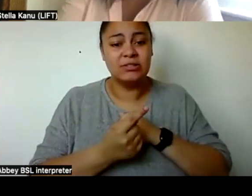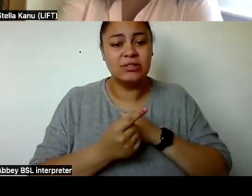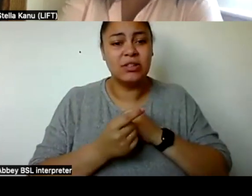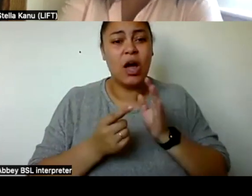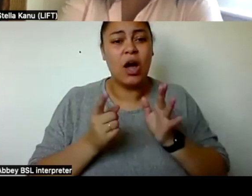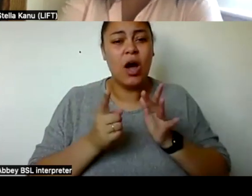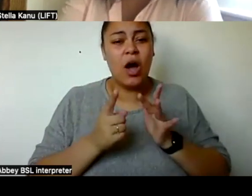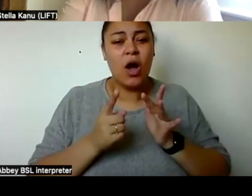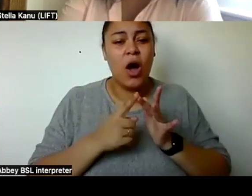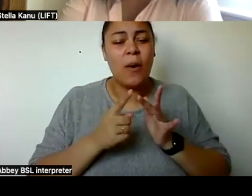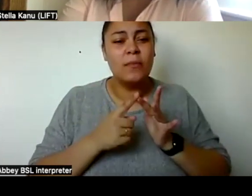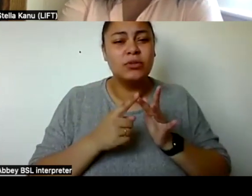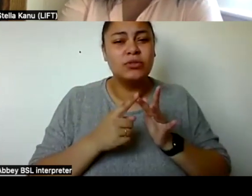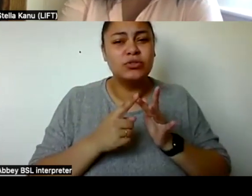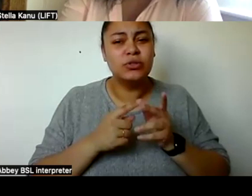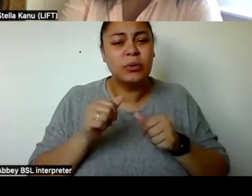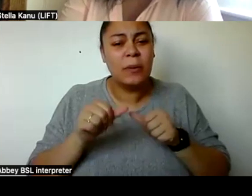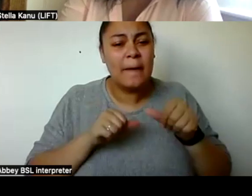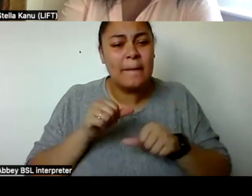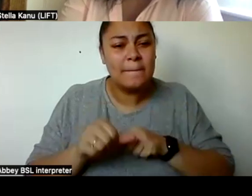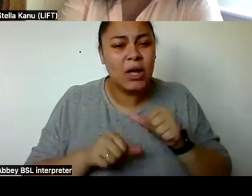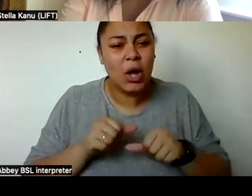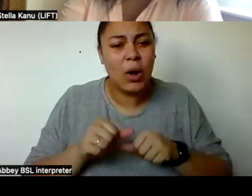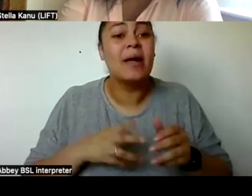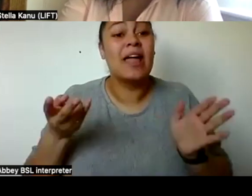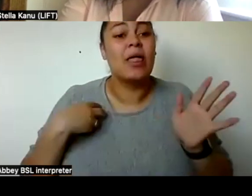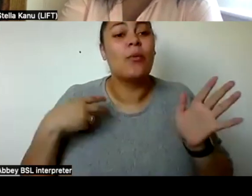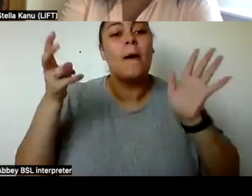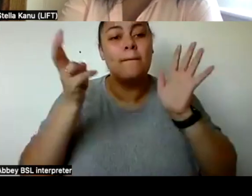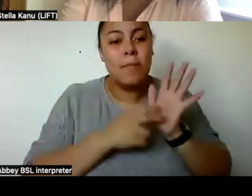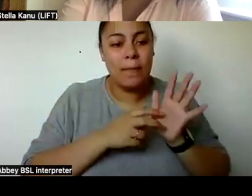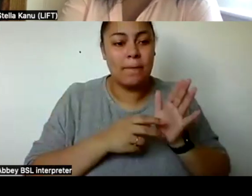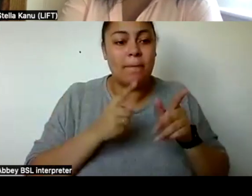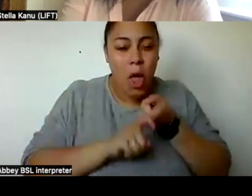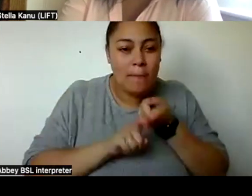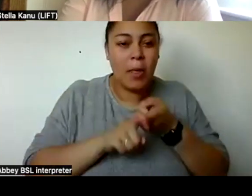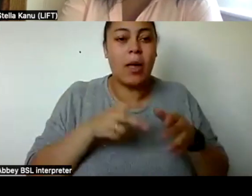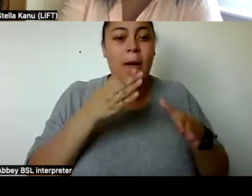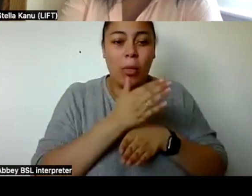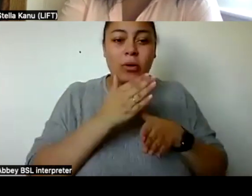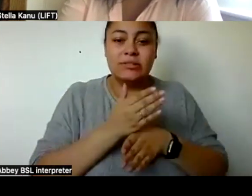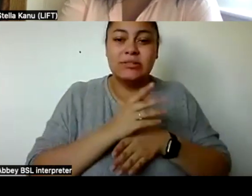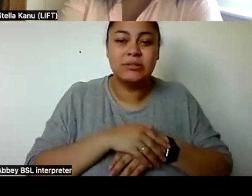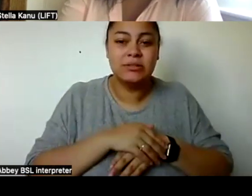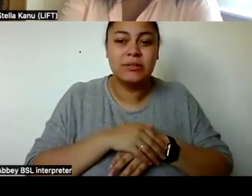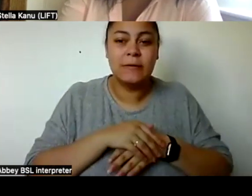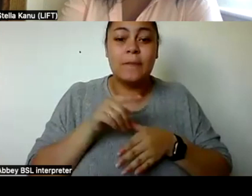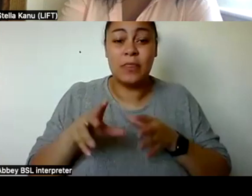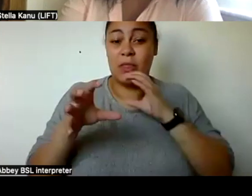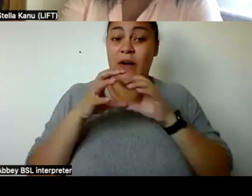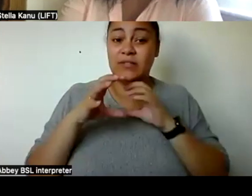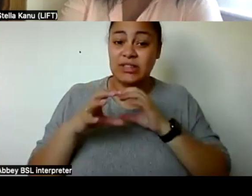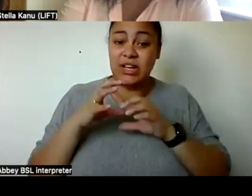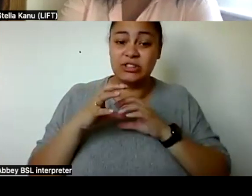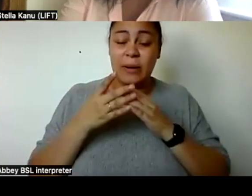if they want to become permanent employees. And we've, in that conversation,